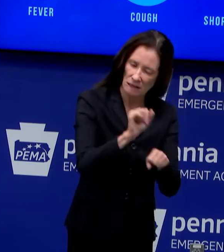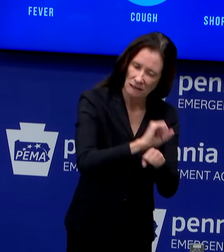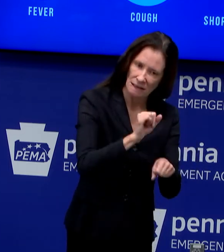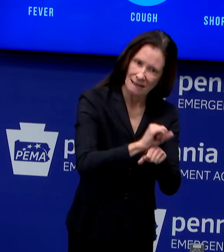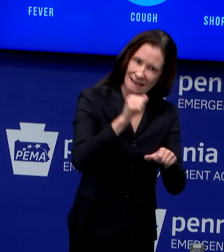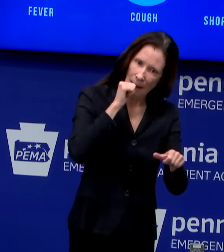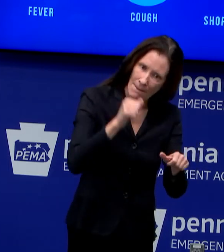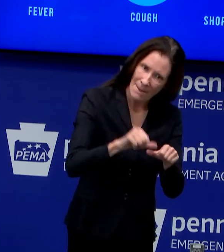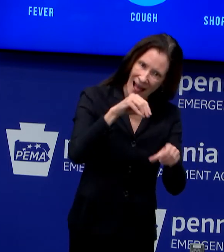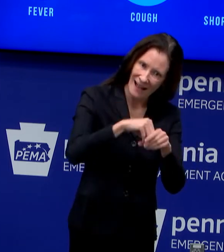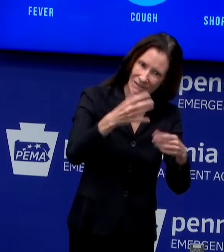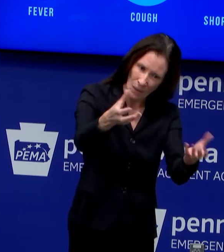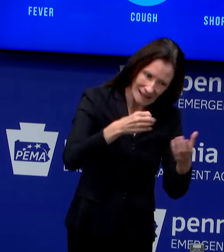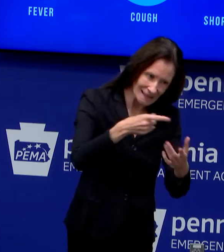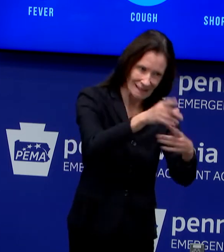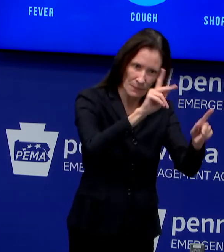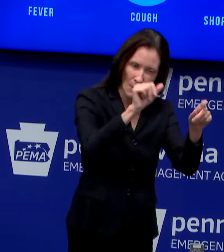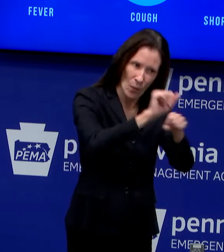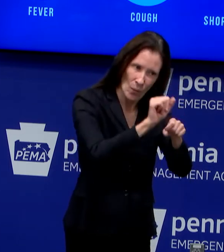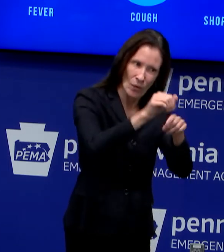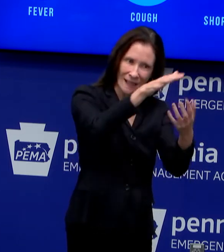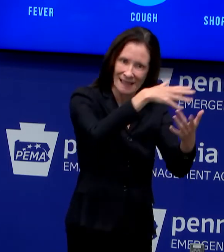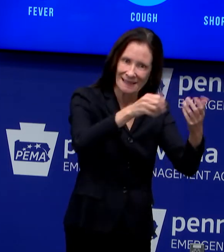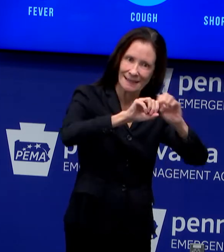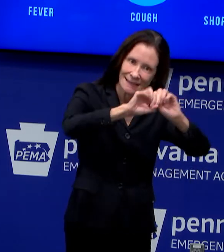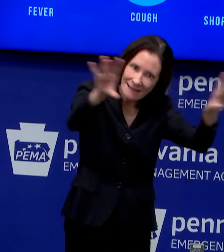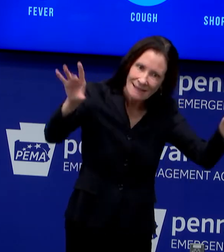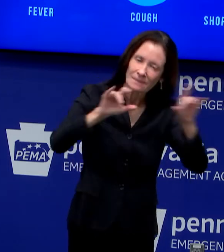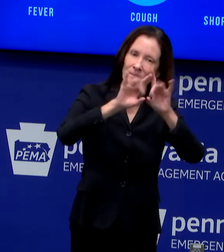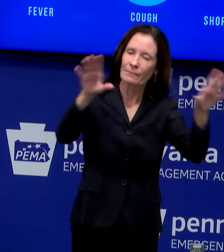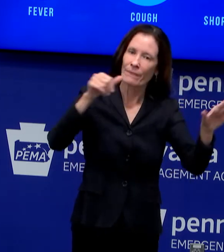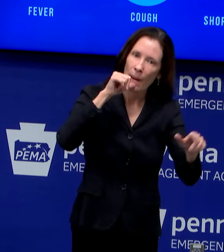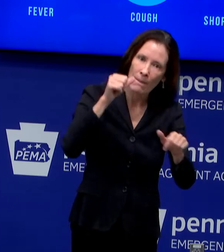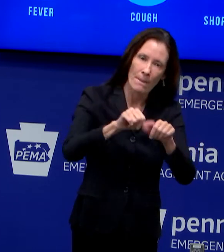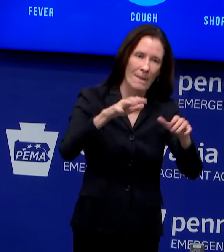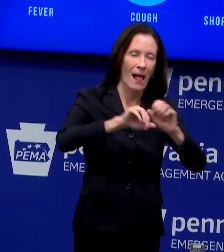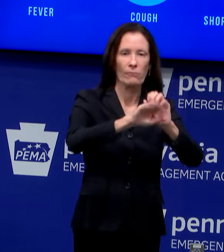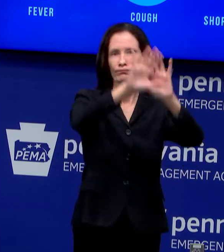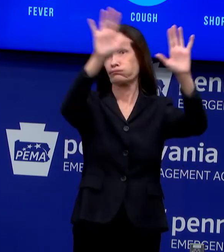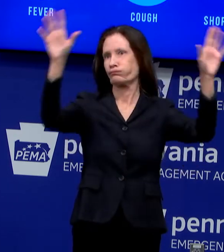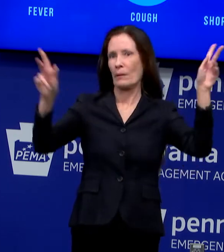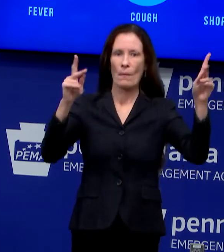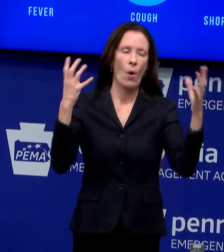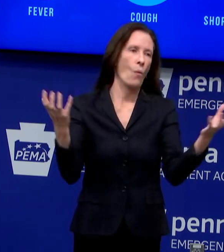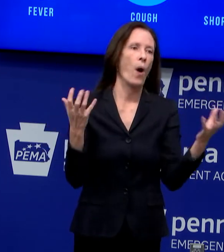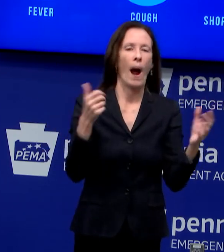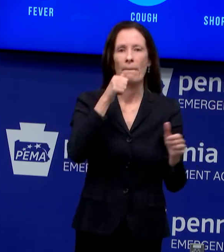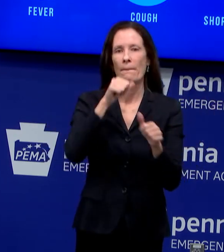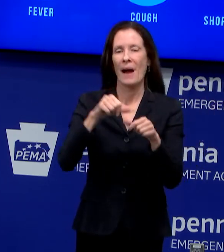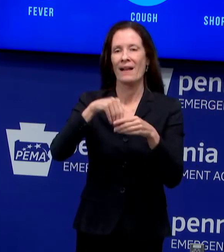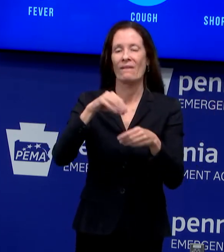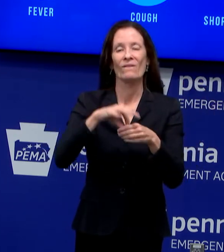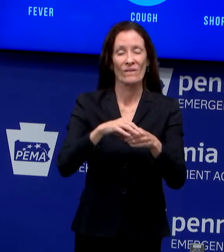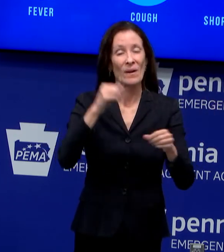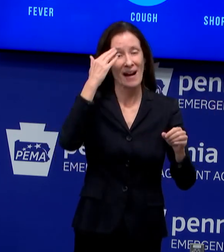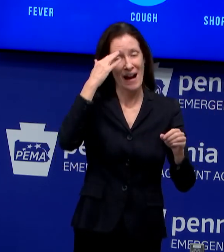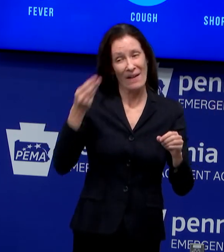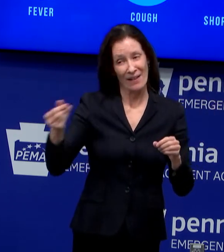offices all around the state. So yeah, this is a concern, and it's something